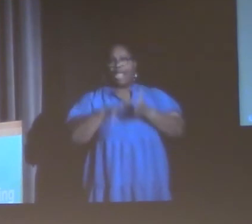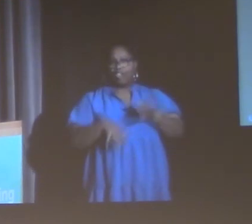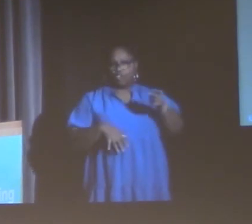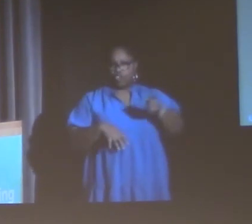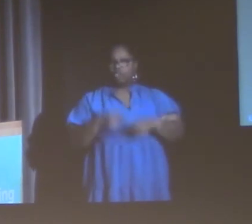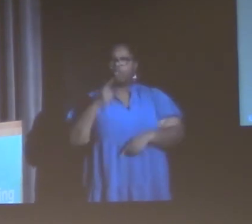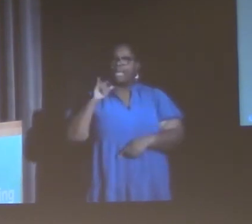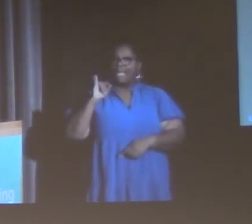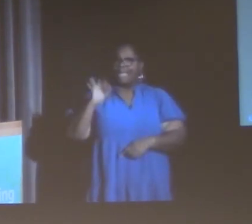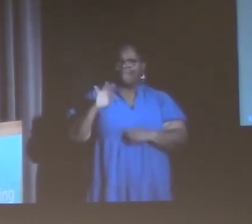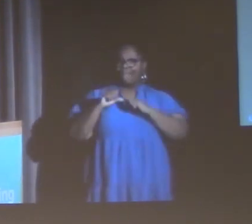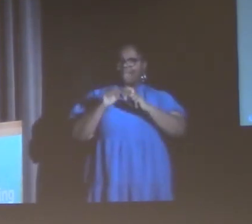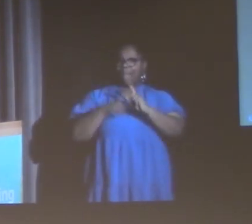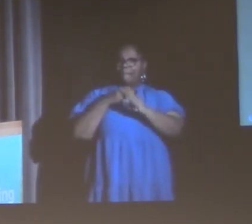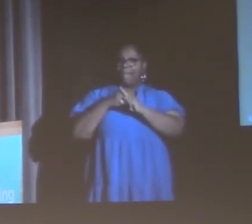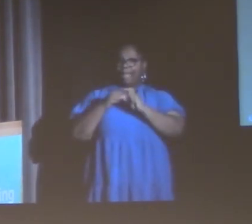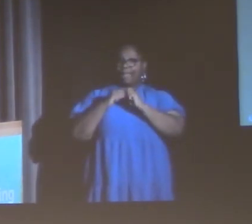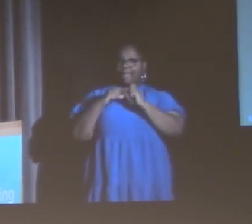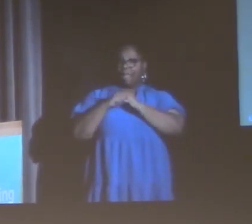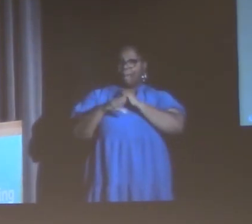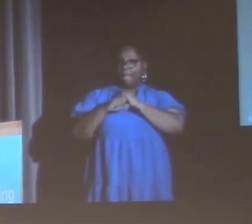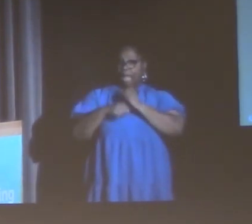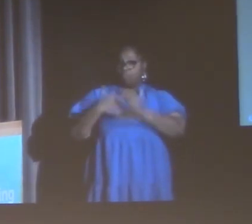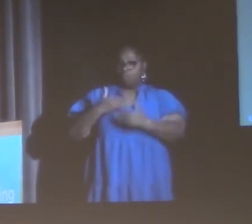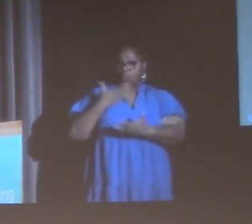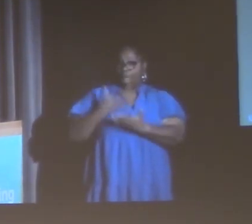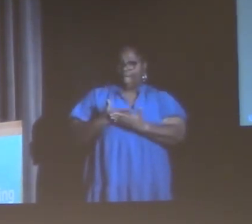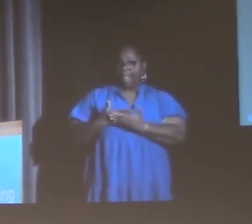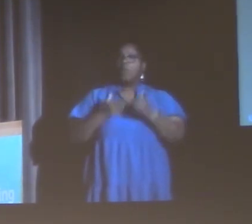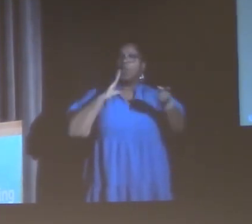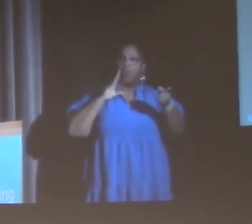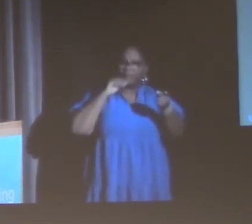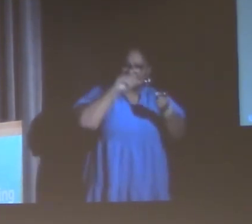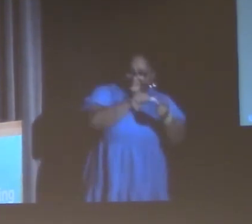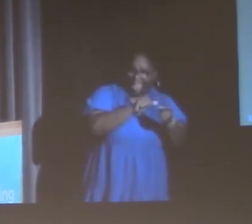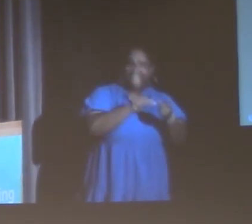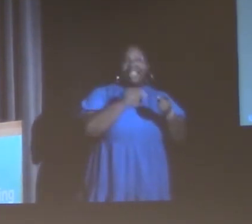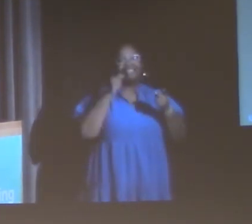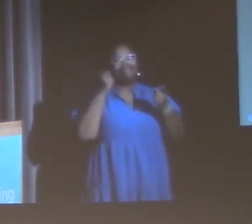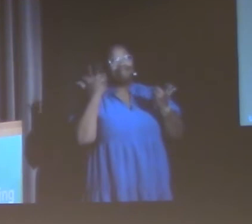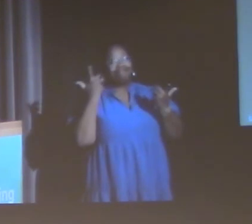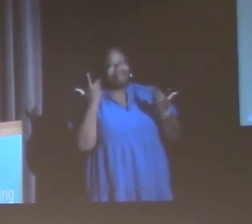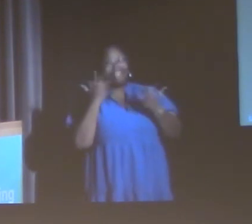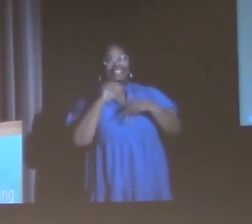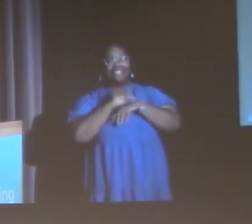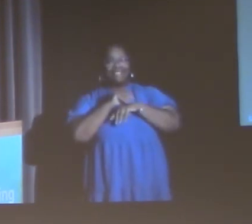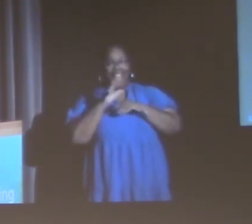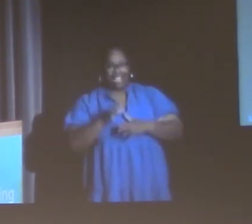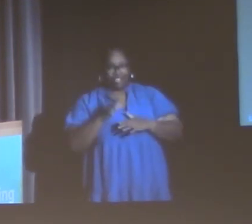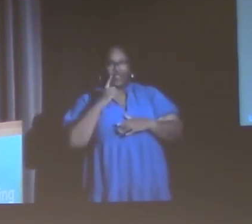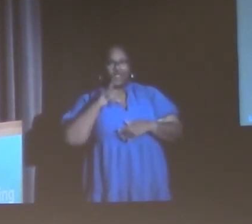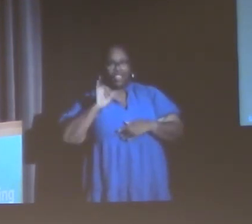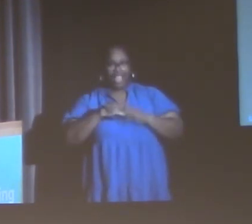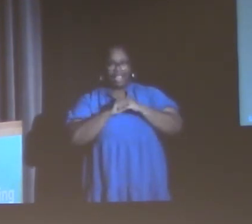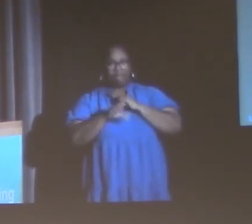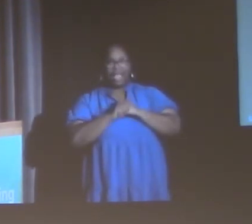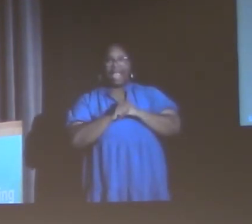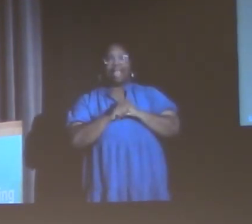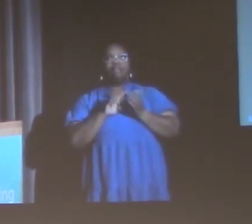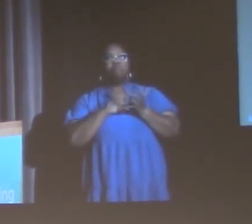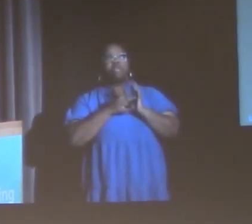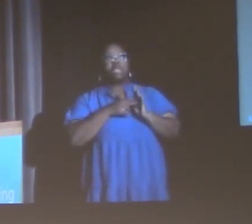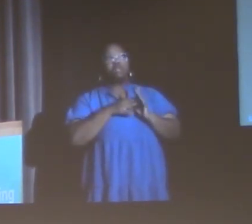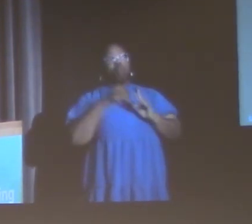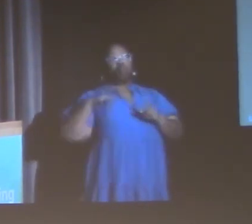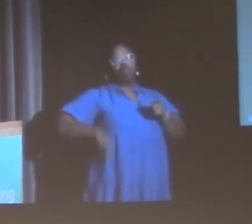well, he'll be an expert who's compensated, advising the impact campaign. And so that way you circumvent, right?